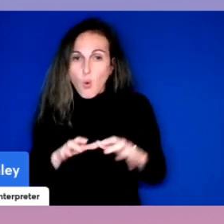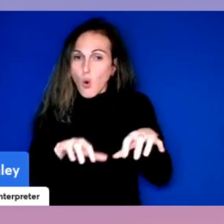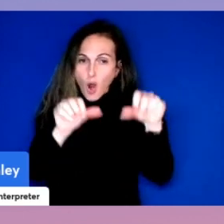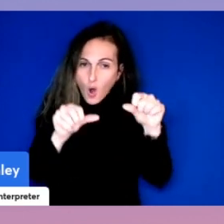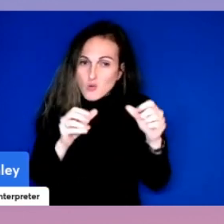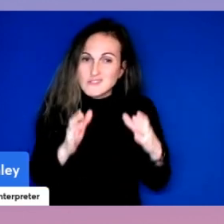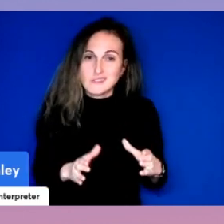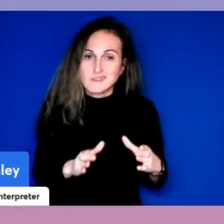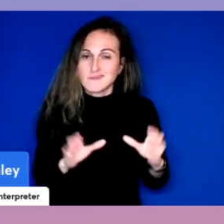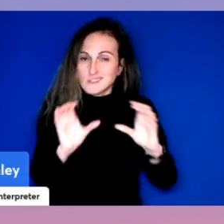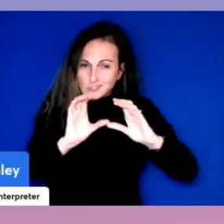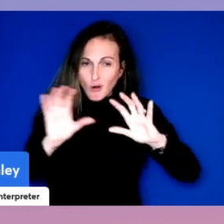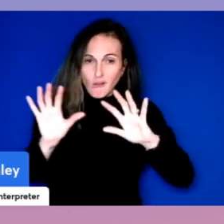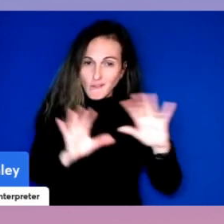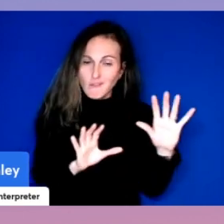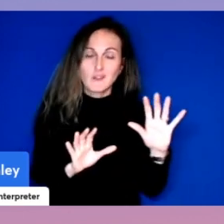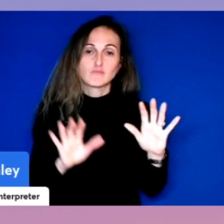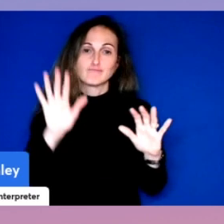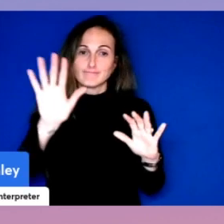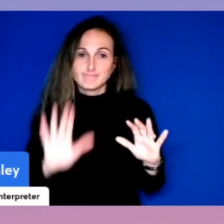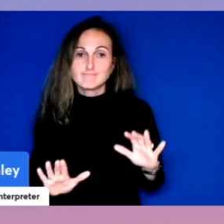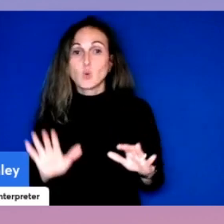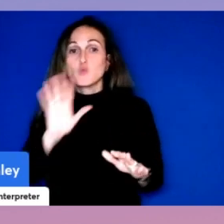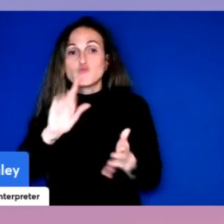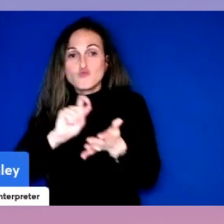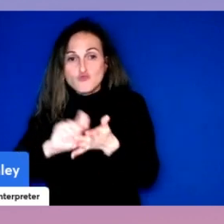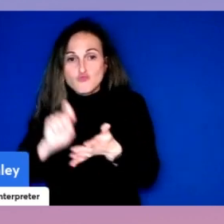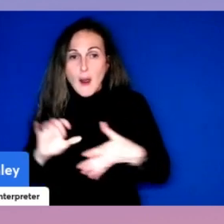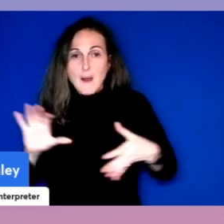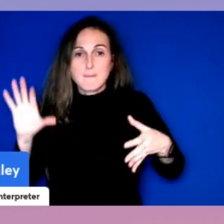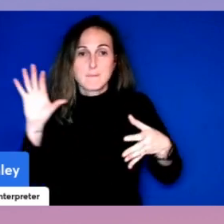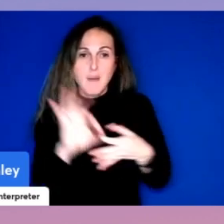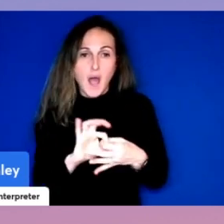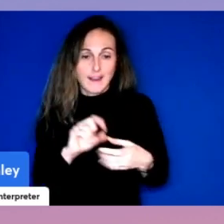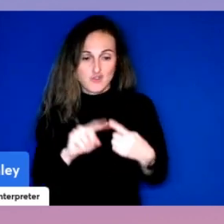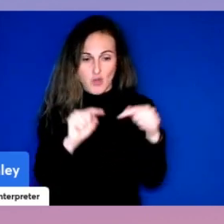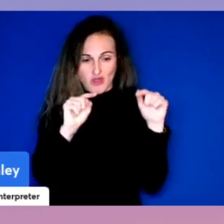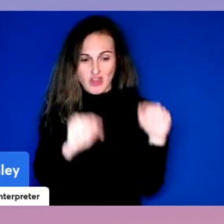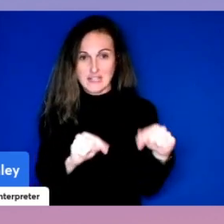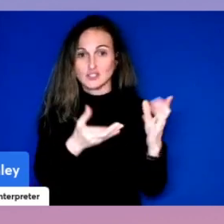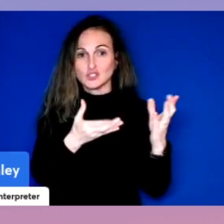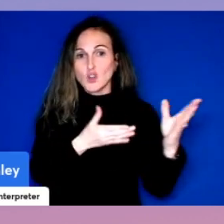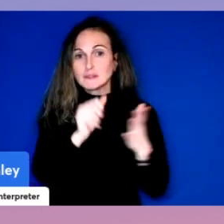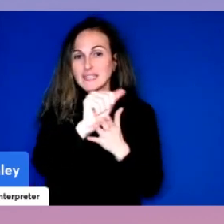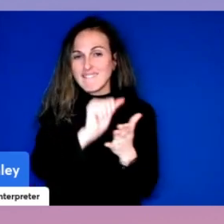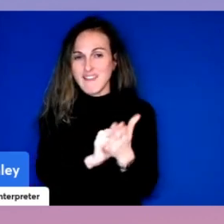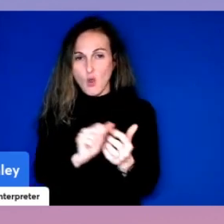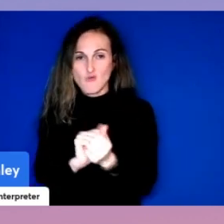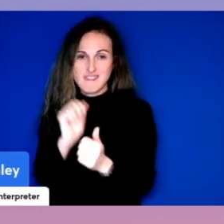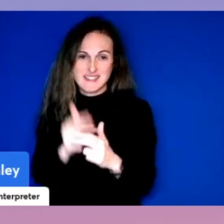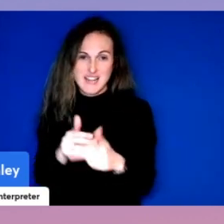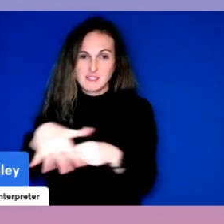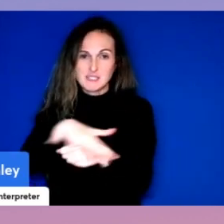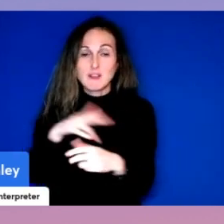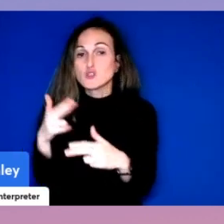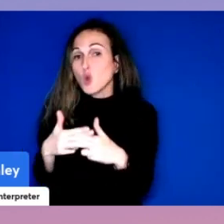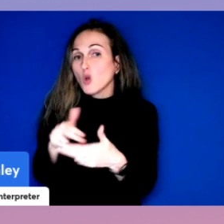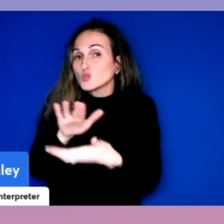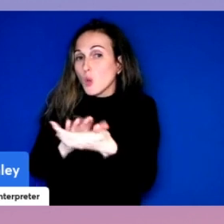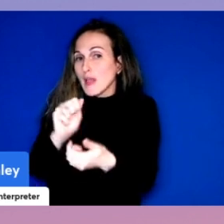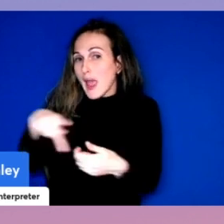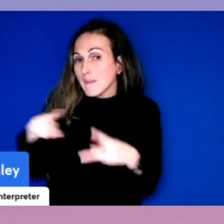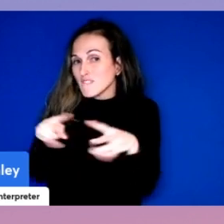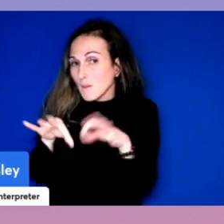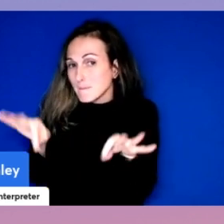We're binding to this service account and this namespace called school app, very important. Policies